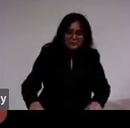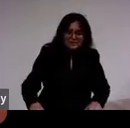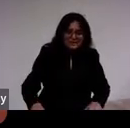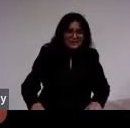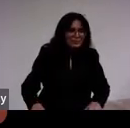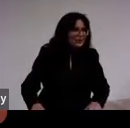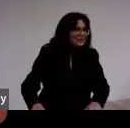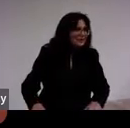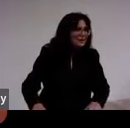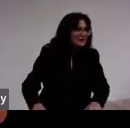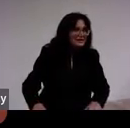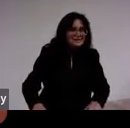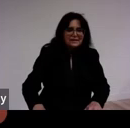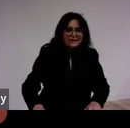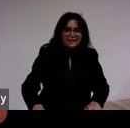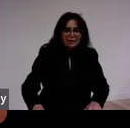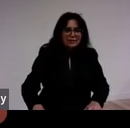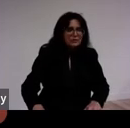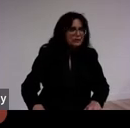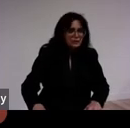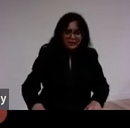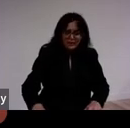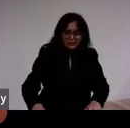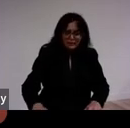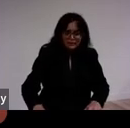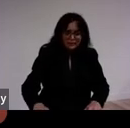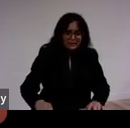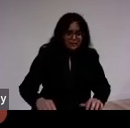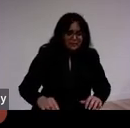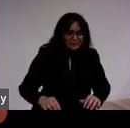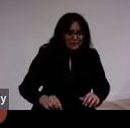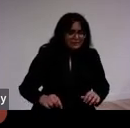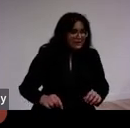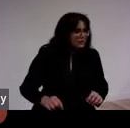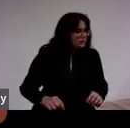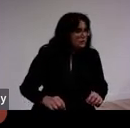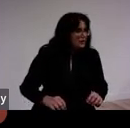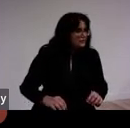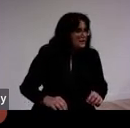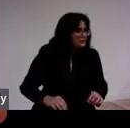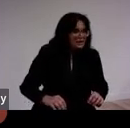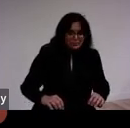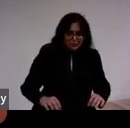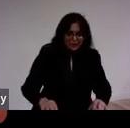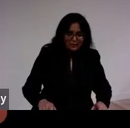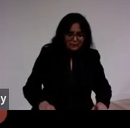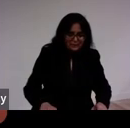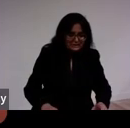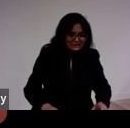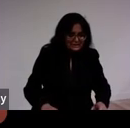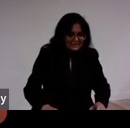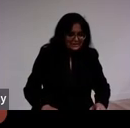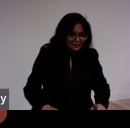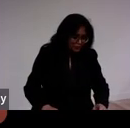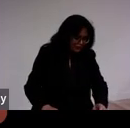Normally I would stand, but last Sunday on my 24th wedding anniversary, I twisted my ankle as my husband and I came home from